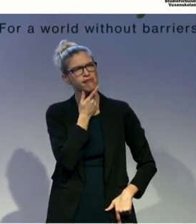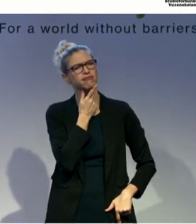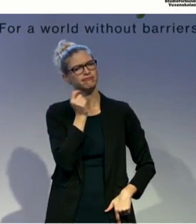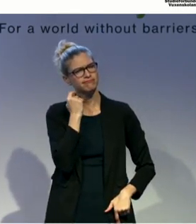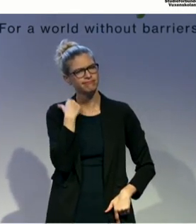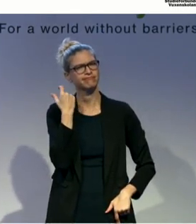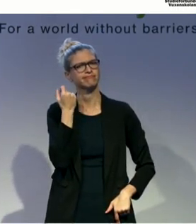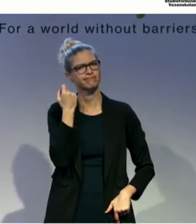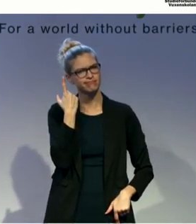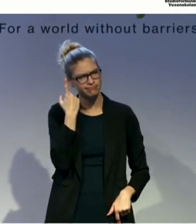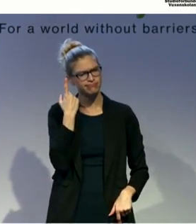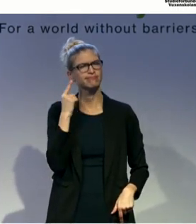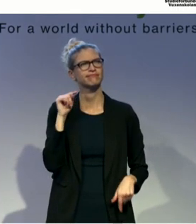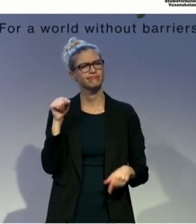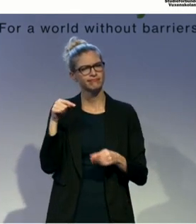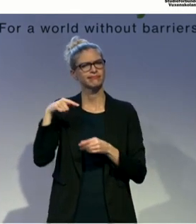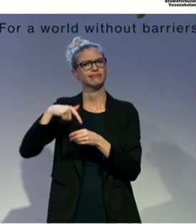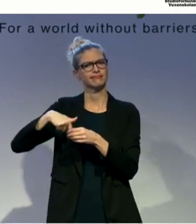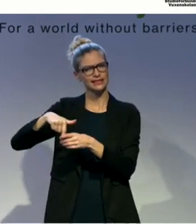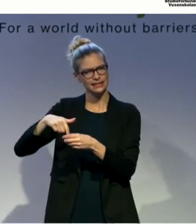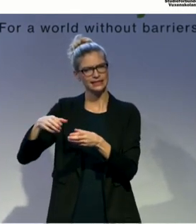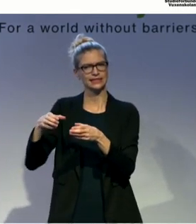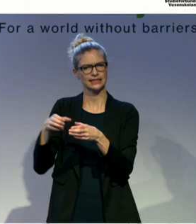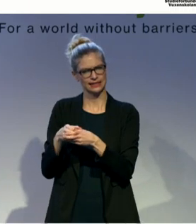an end to the justice of coercion."